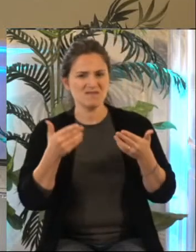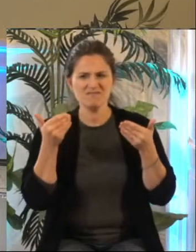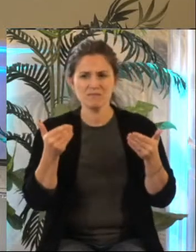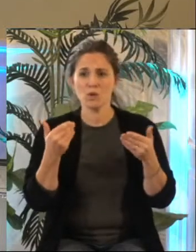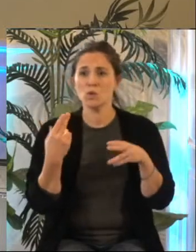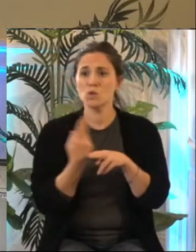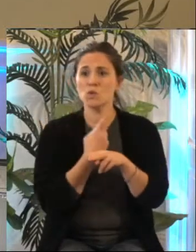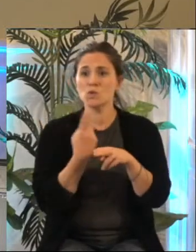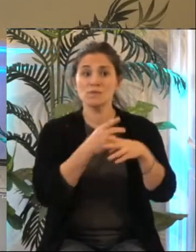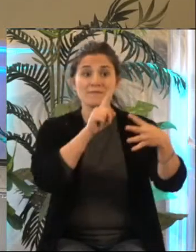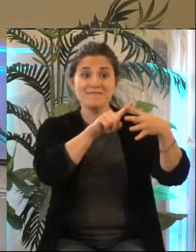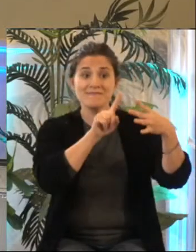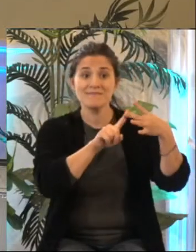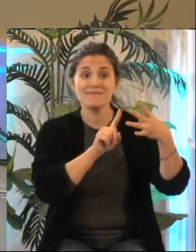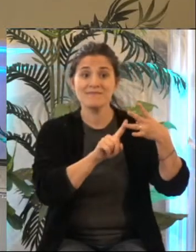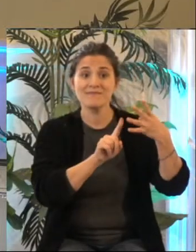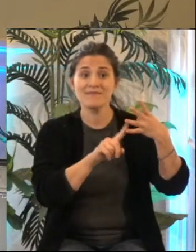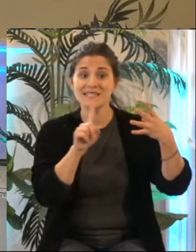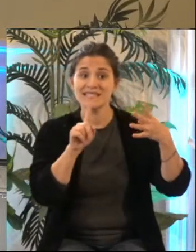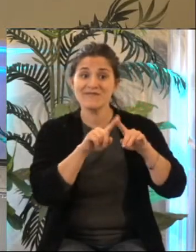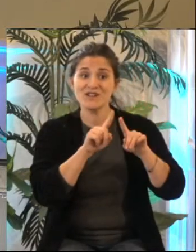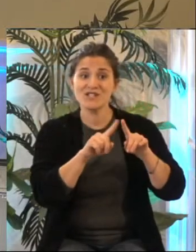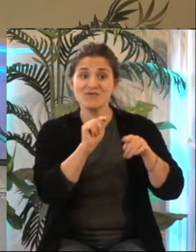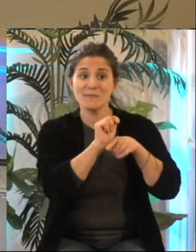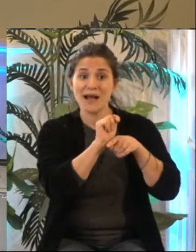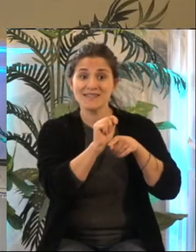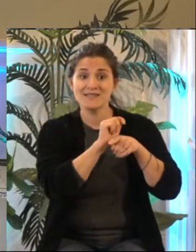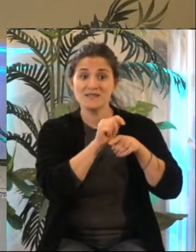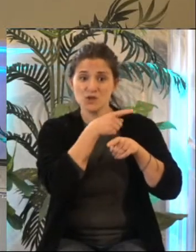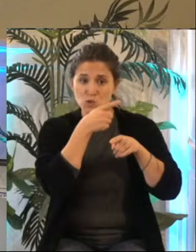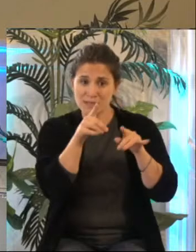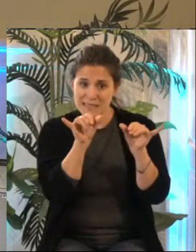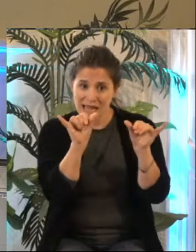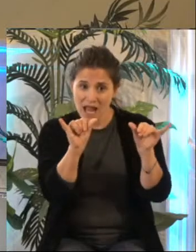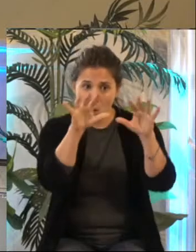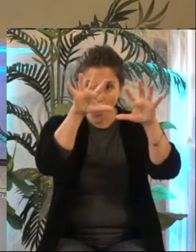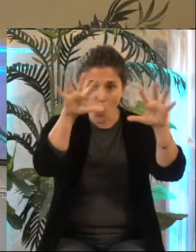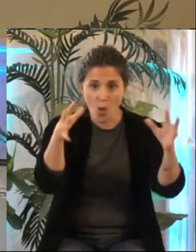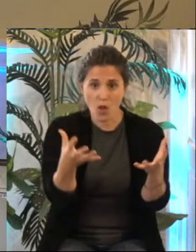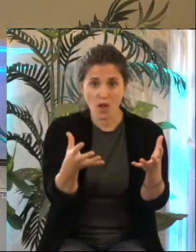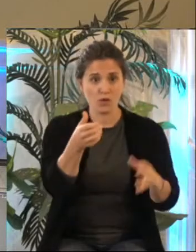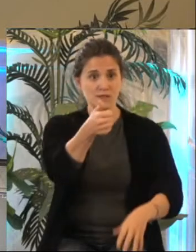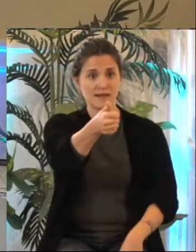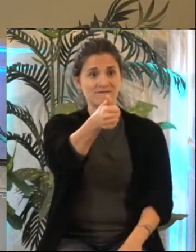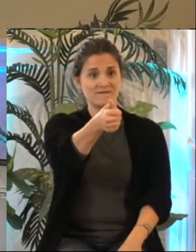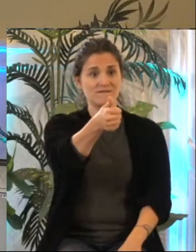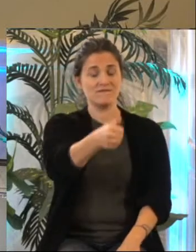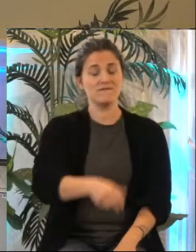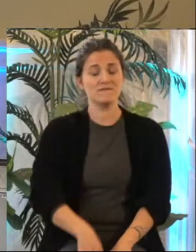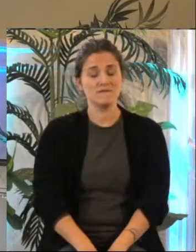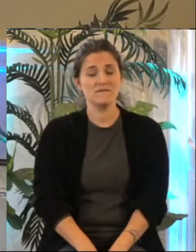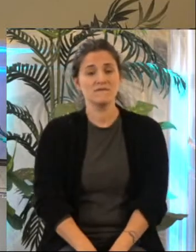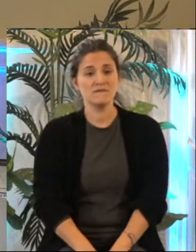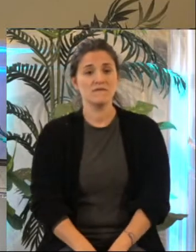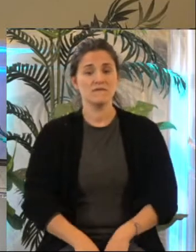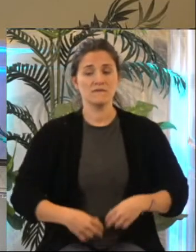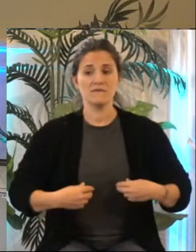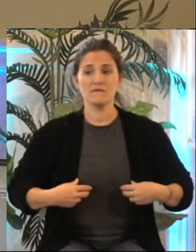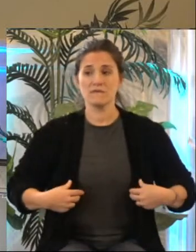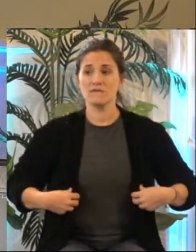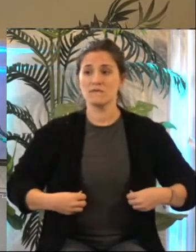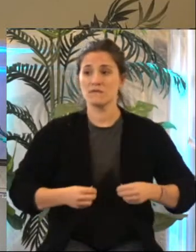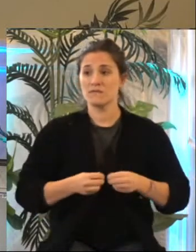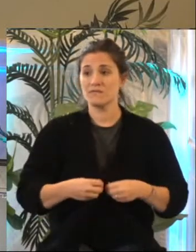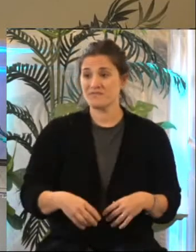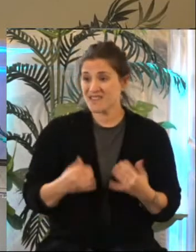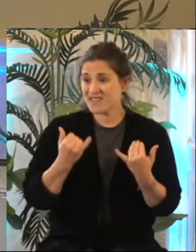4 different kinds of practices to make sure that you stay healthy, whole, centered, and sane in the midst of everything that's going on in our world. This